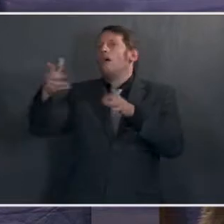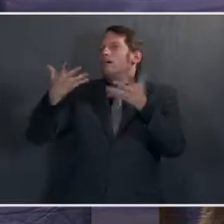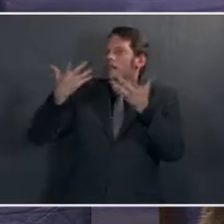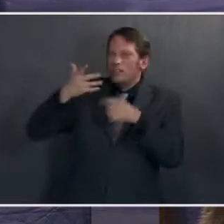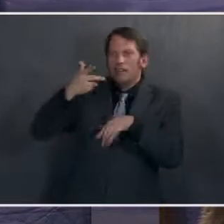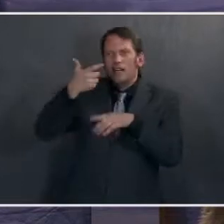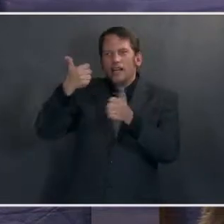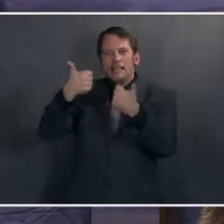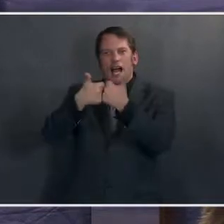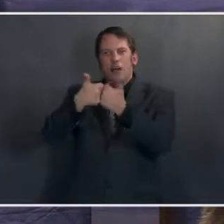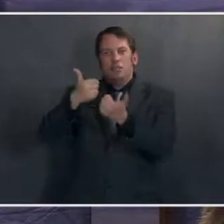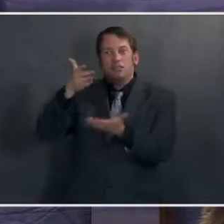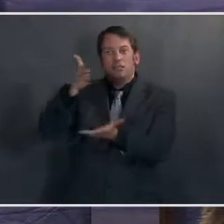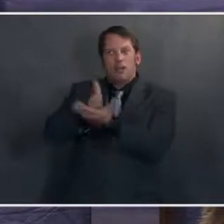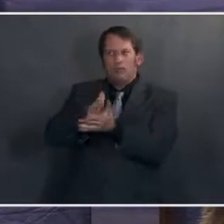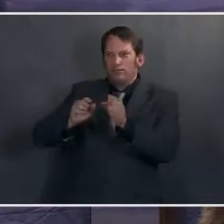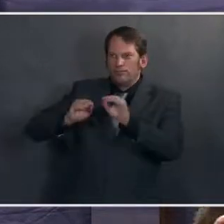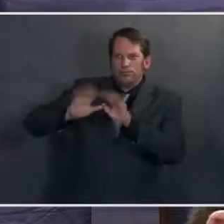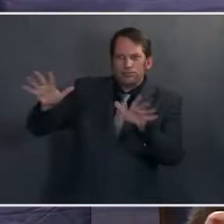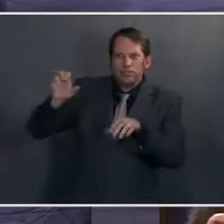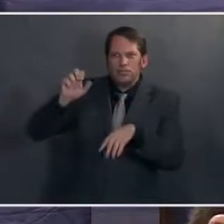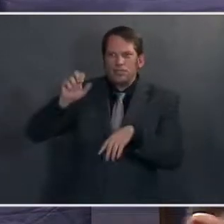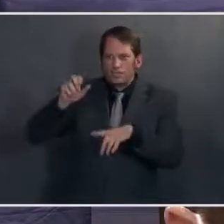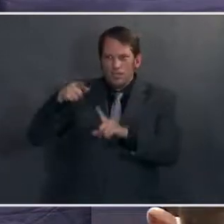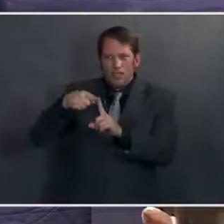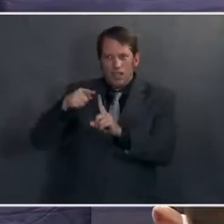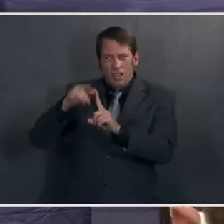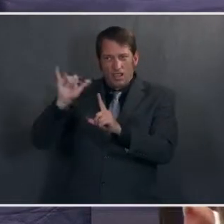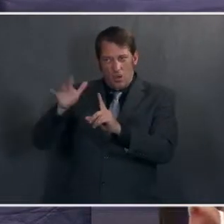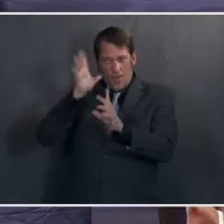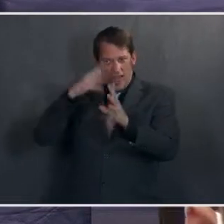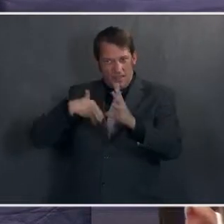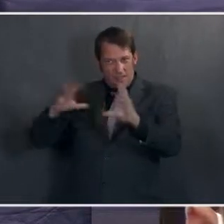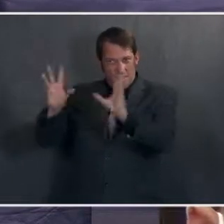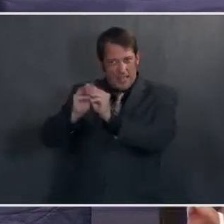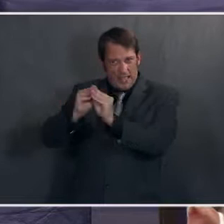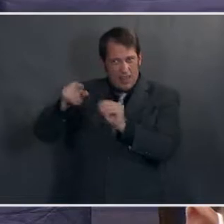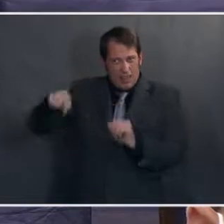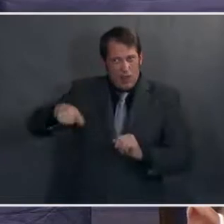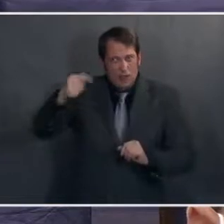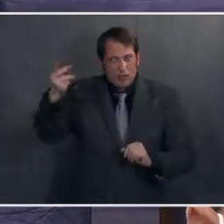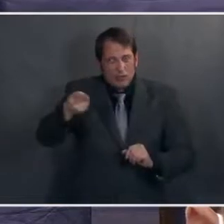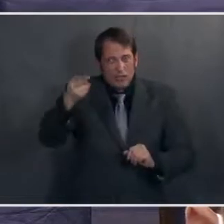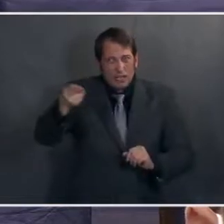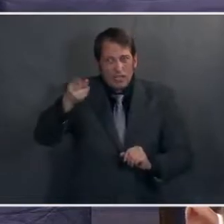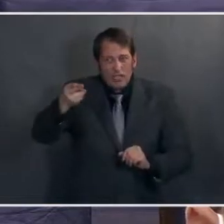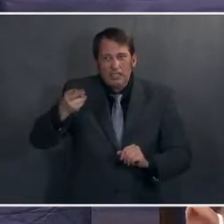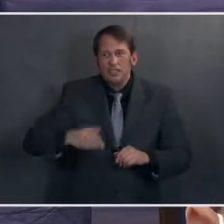be held on Thursday? And will the focus really be on whether